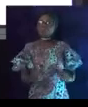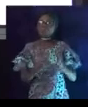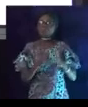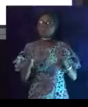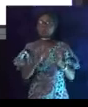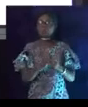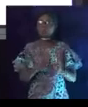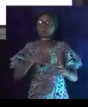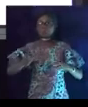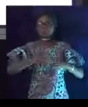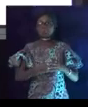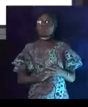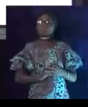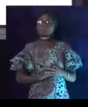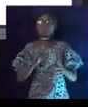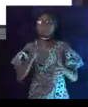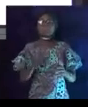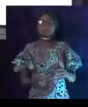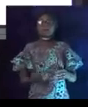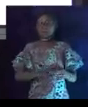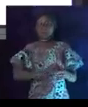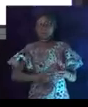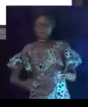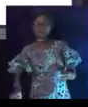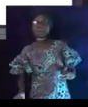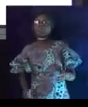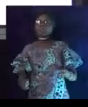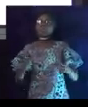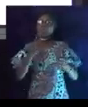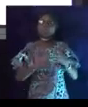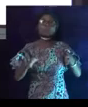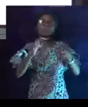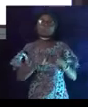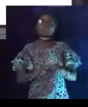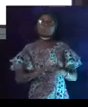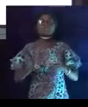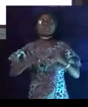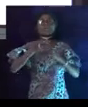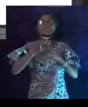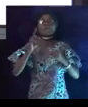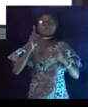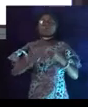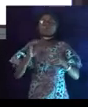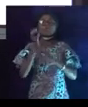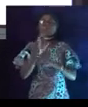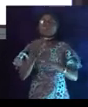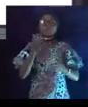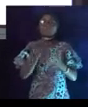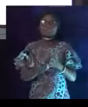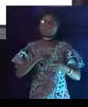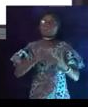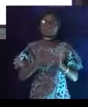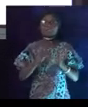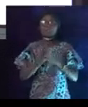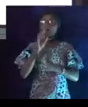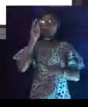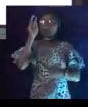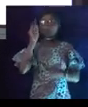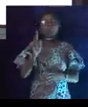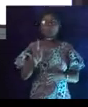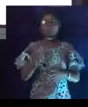Alrighty then, eyes on me. I believe you're done by now. I will just walk you through the process and we'll arrive at